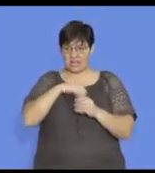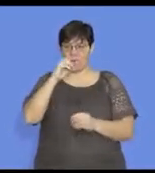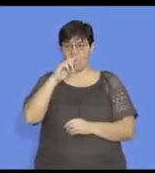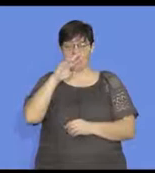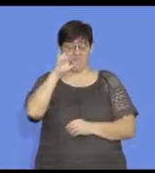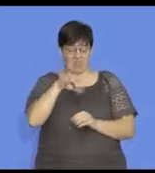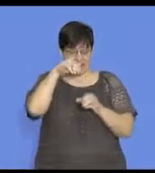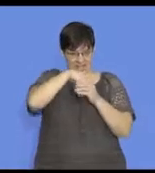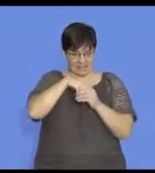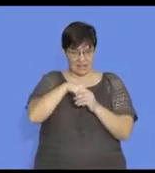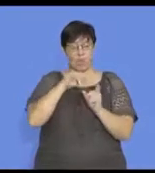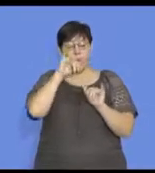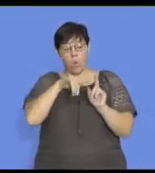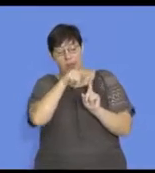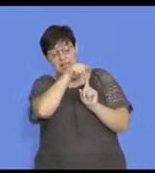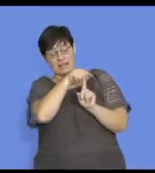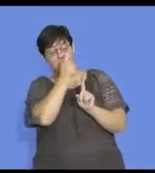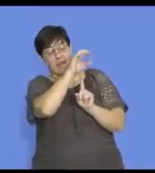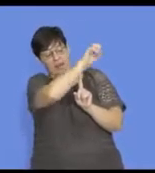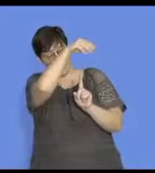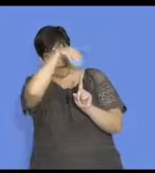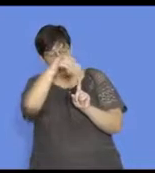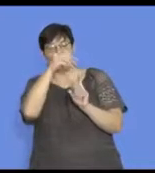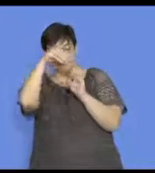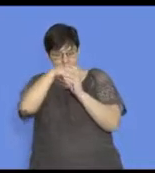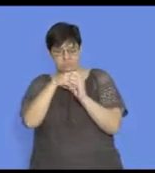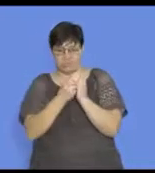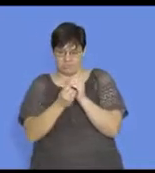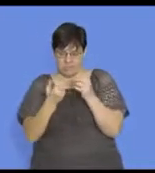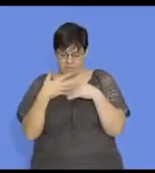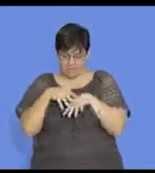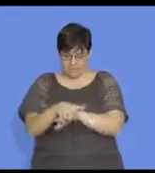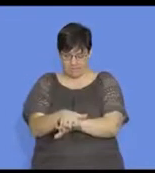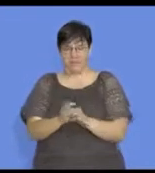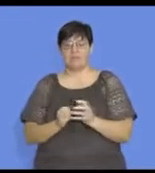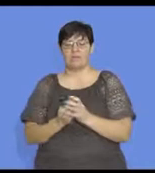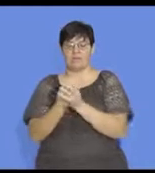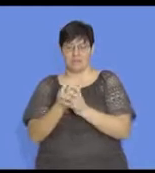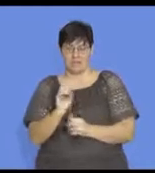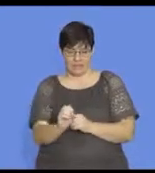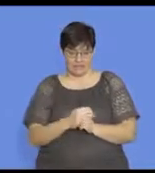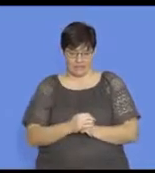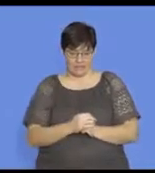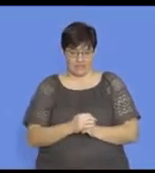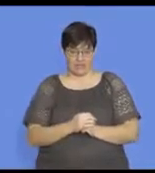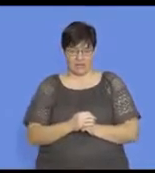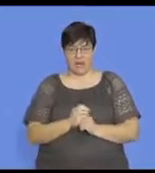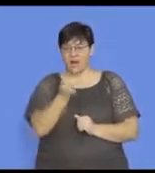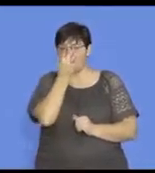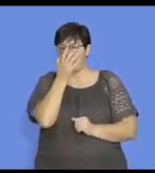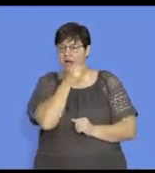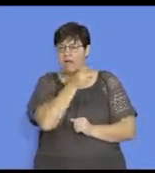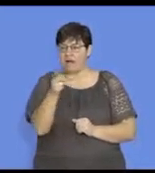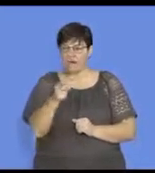for the pollen, all right, for fertilization to occur. Look at the flowers. Why are the